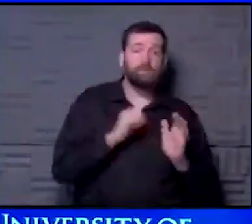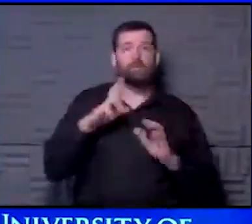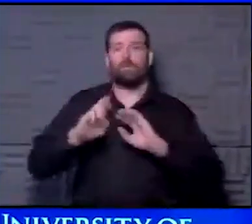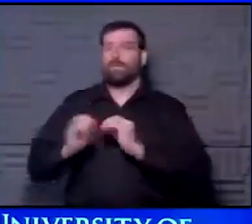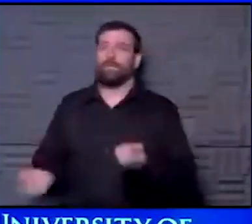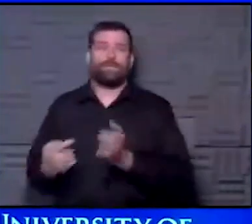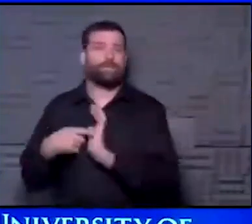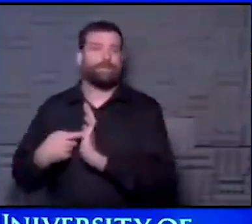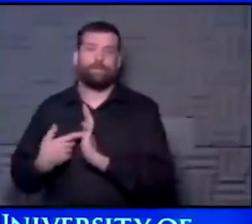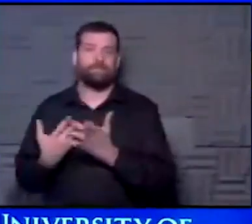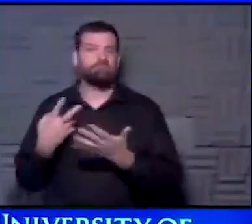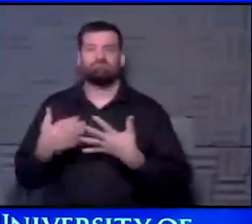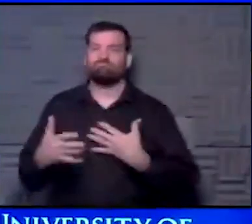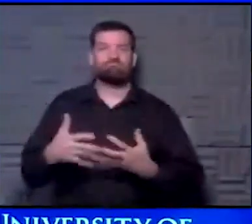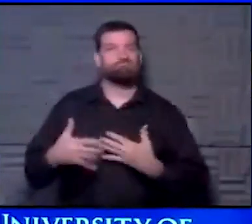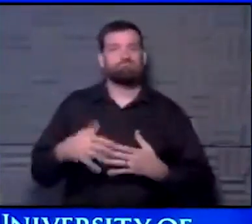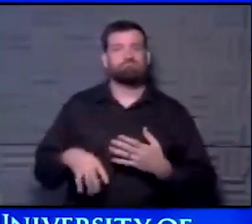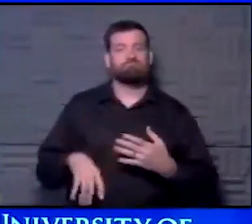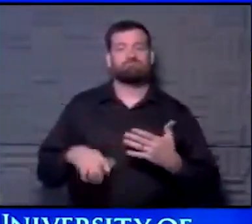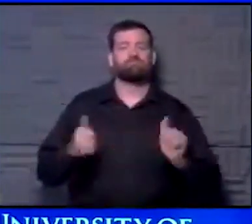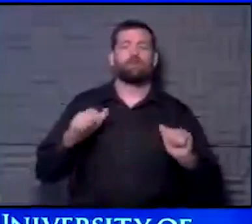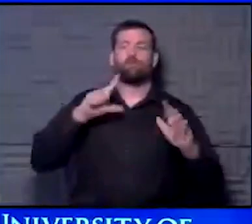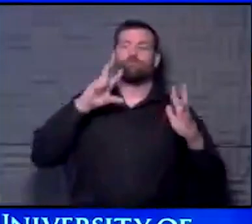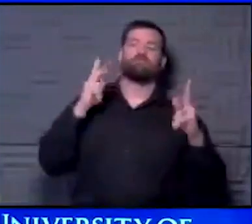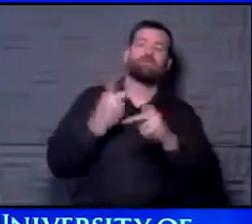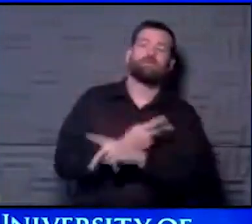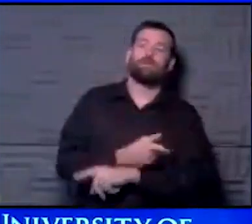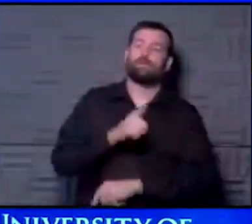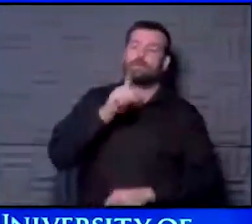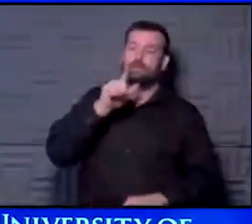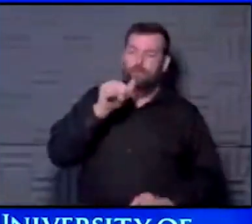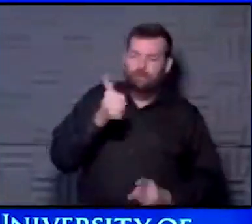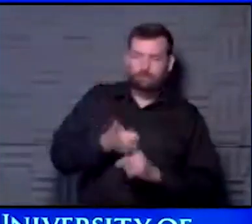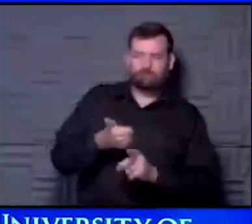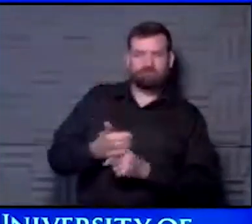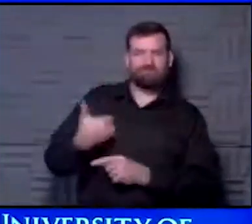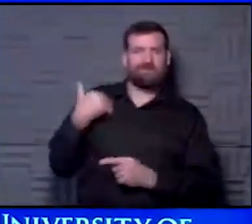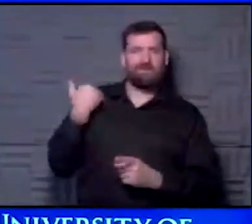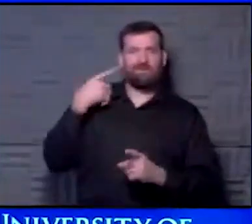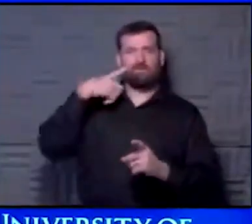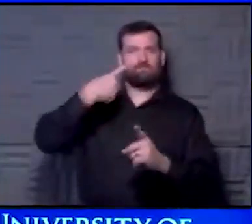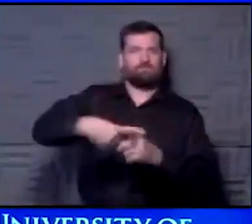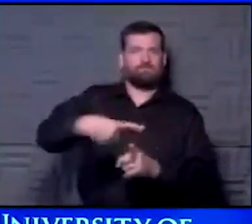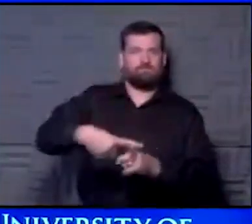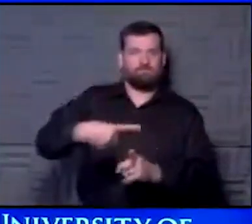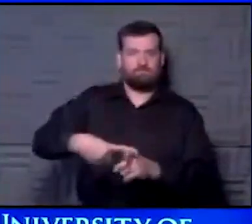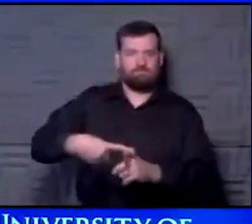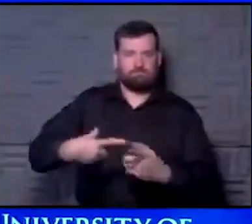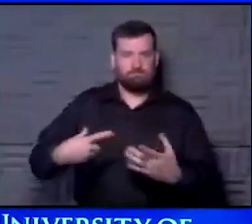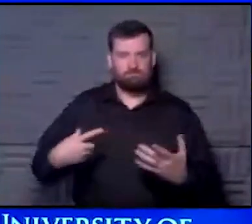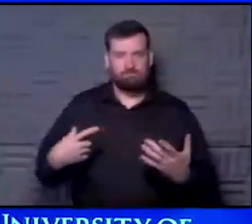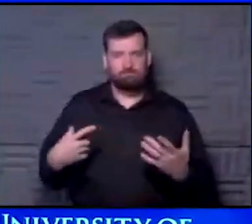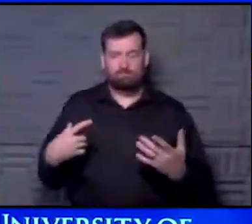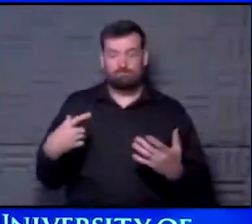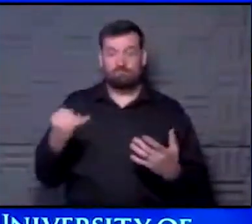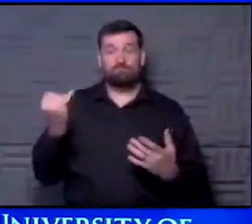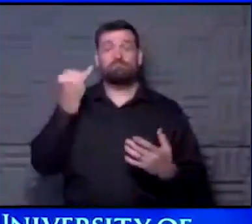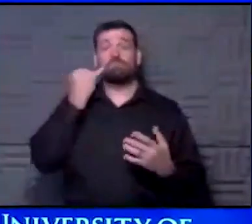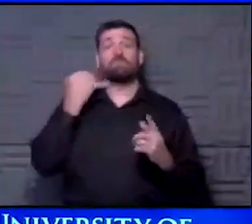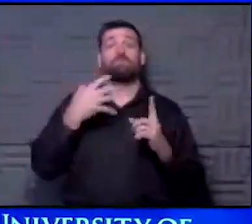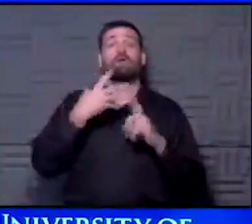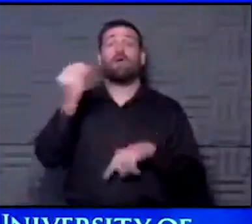alike, because then you're trying to determine who are the positive people right out the bat who, if they were just going